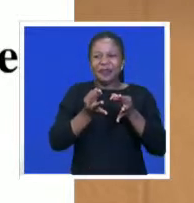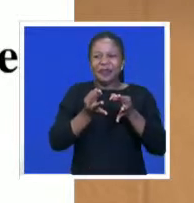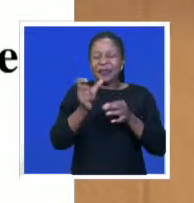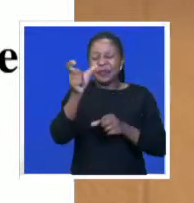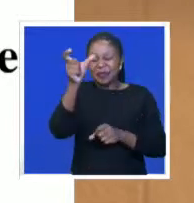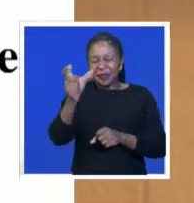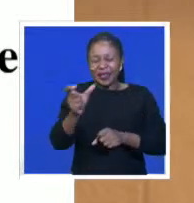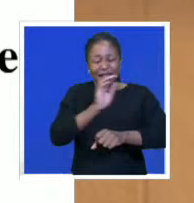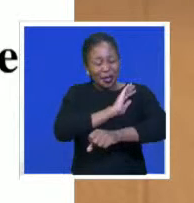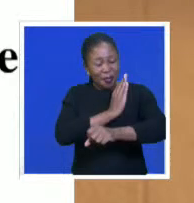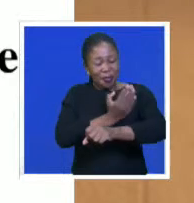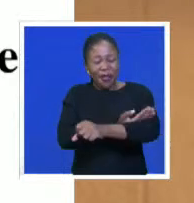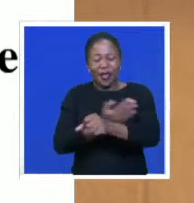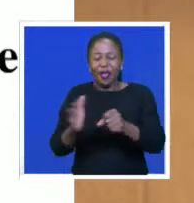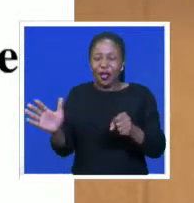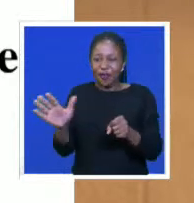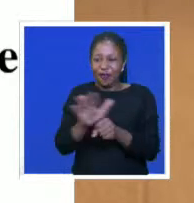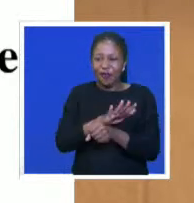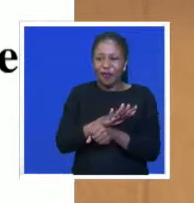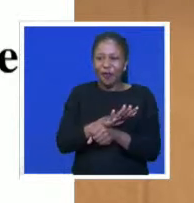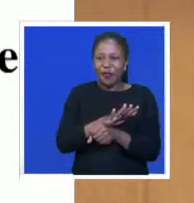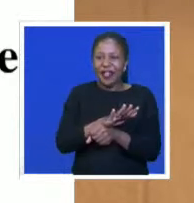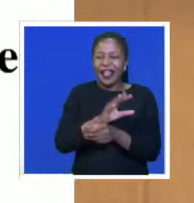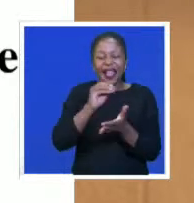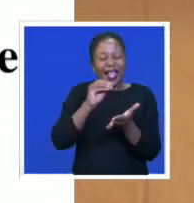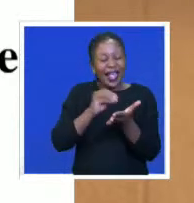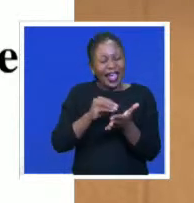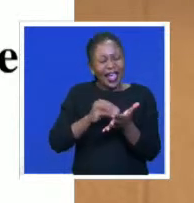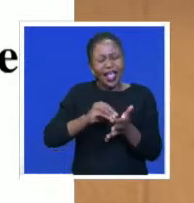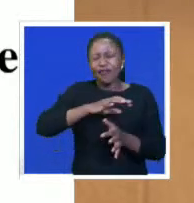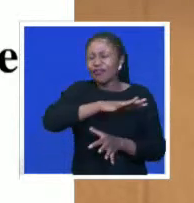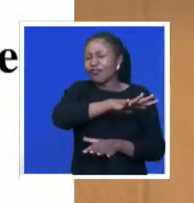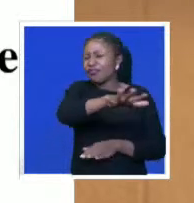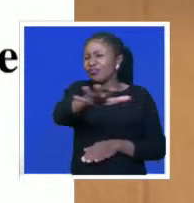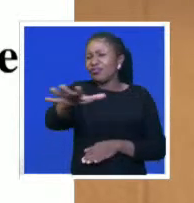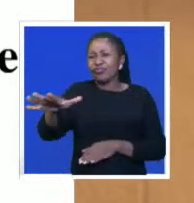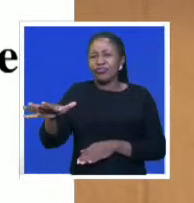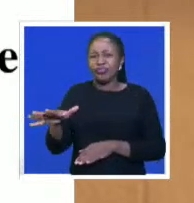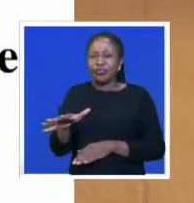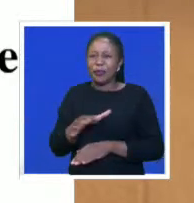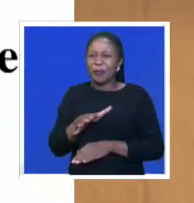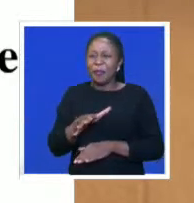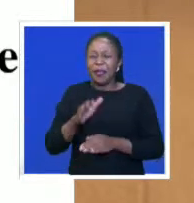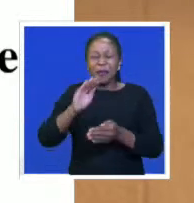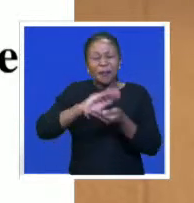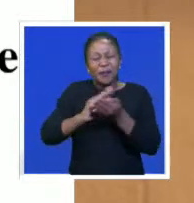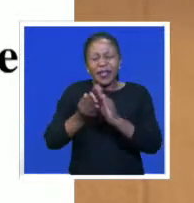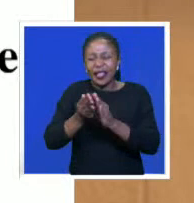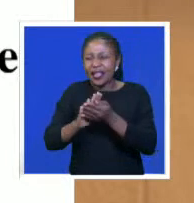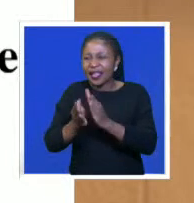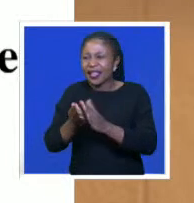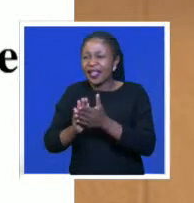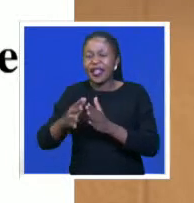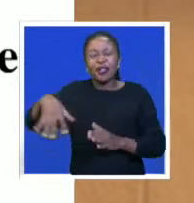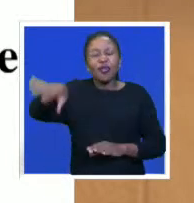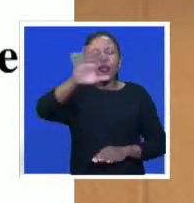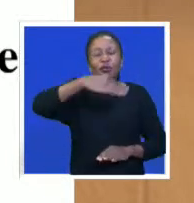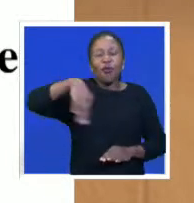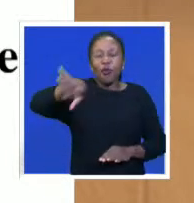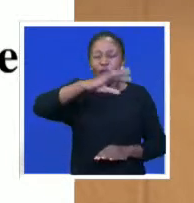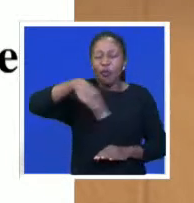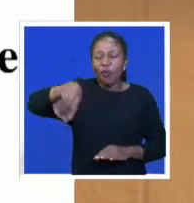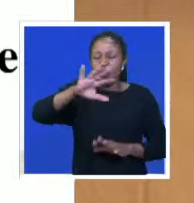all-powerful, present everywhere, and the creator of